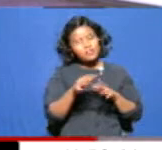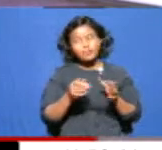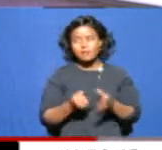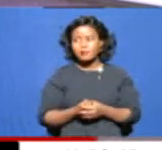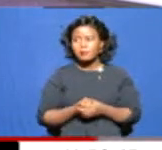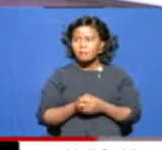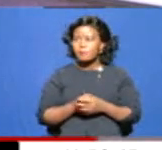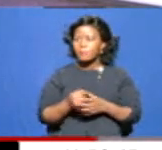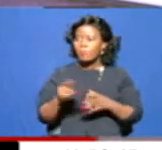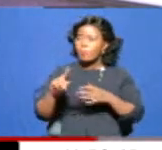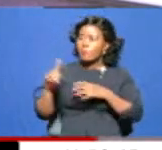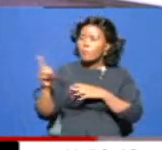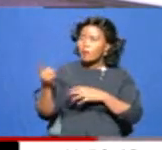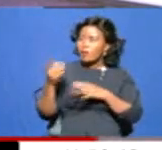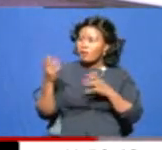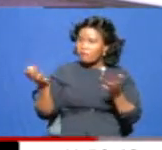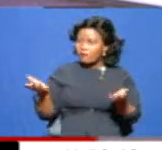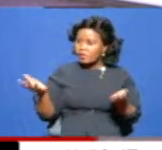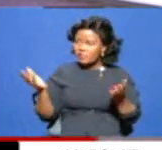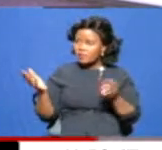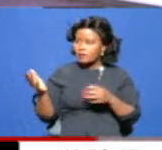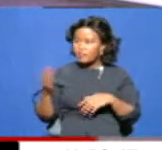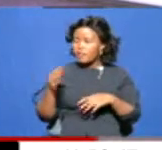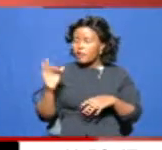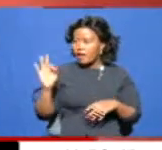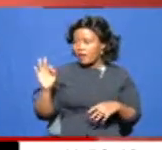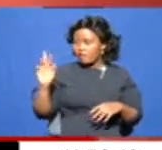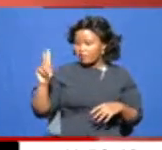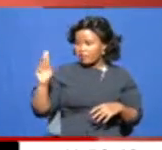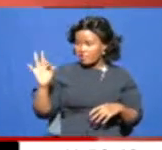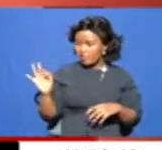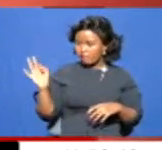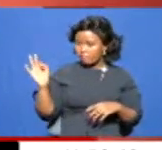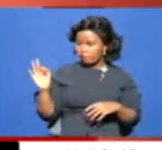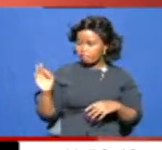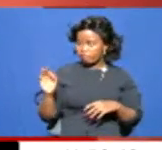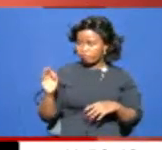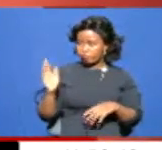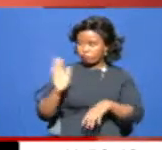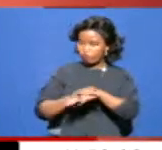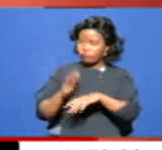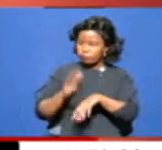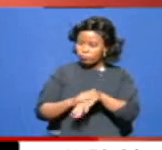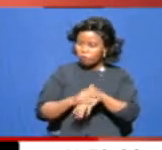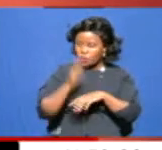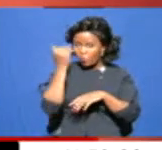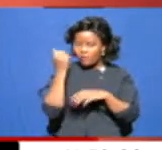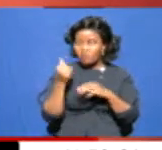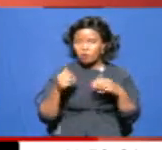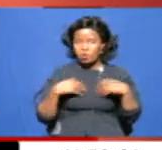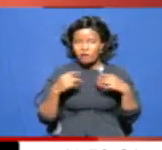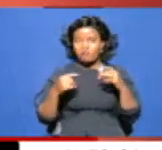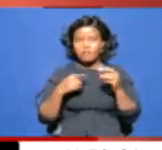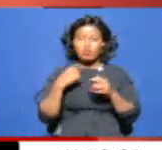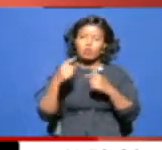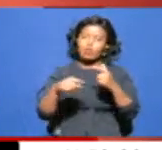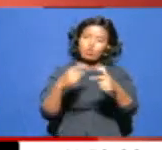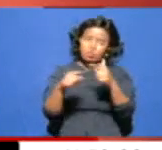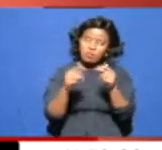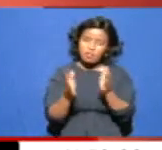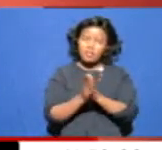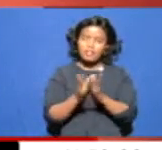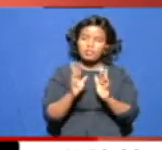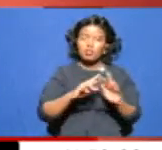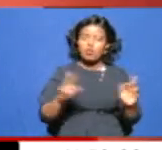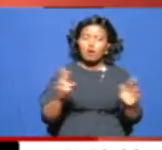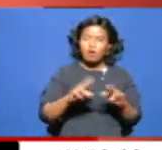of all, I'll give FKF credit for ensuring that the league is consistent. It's where it's organized. We saw a